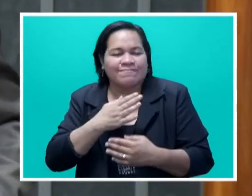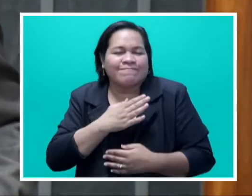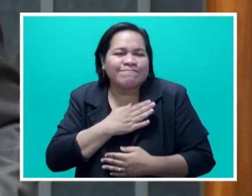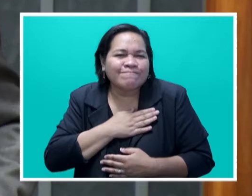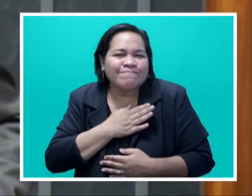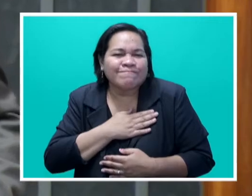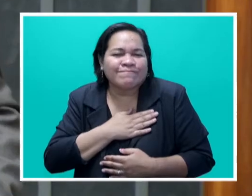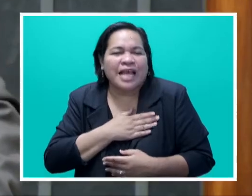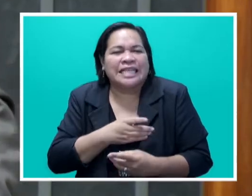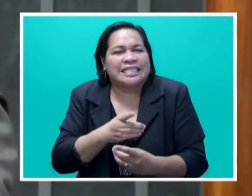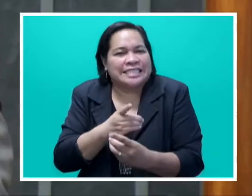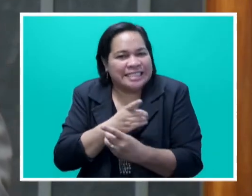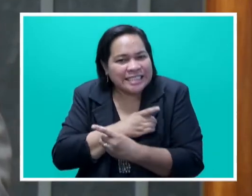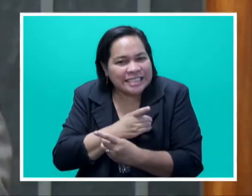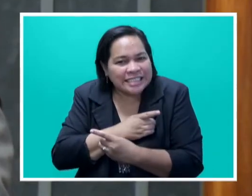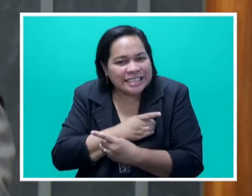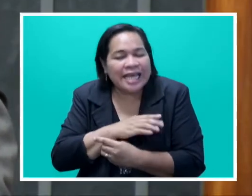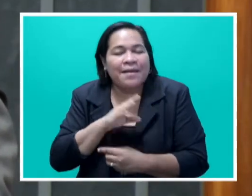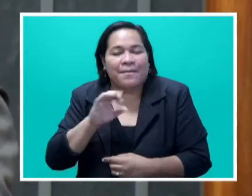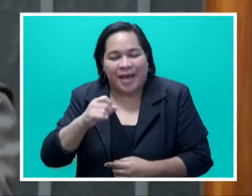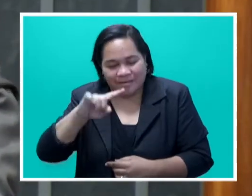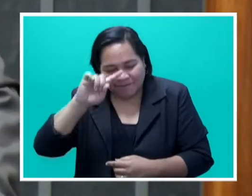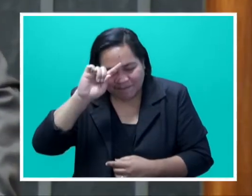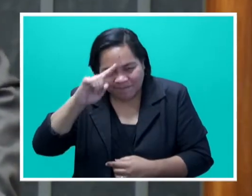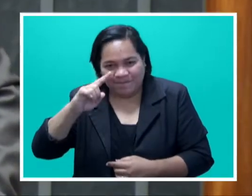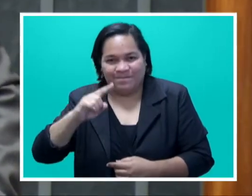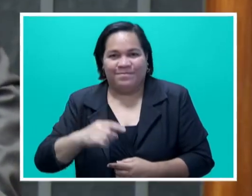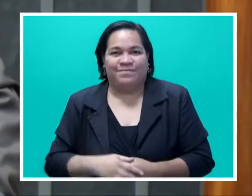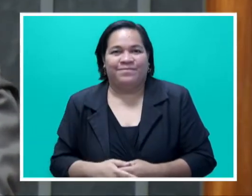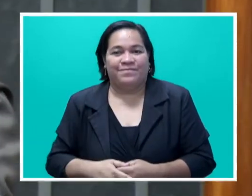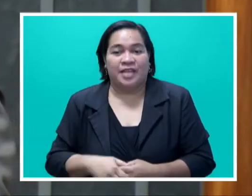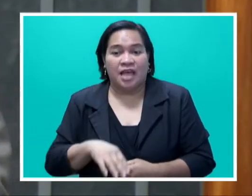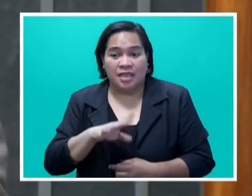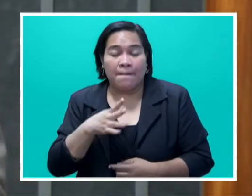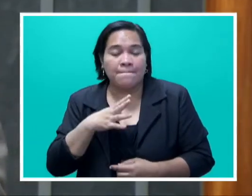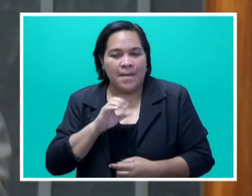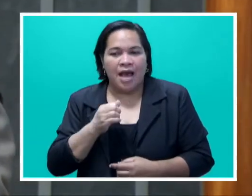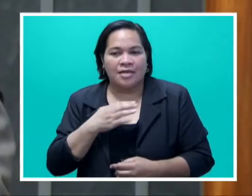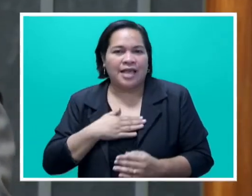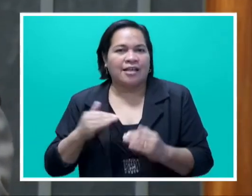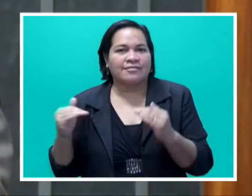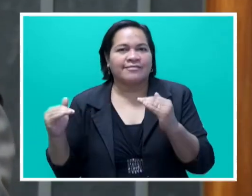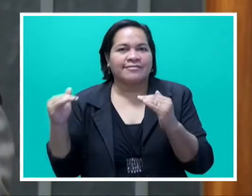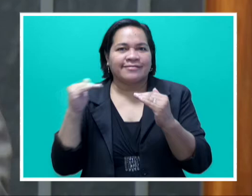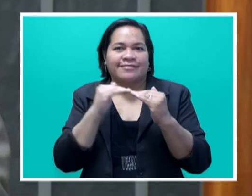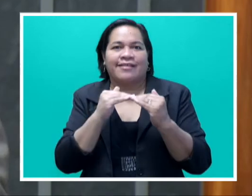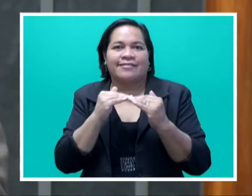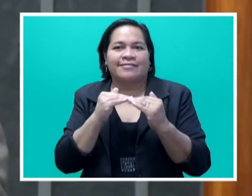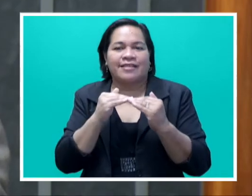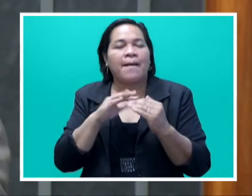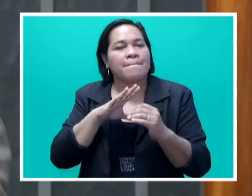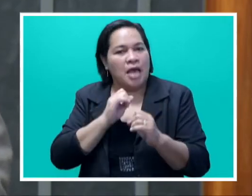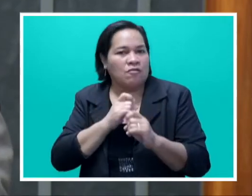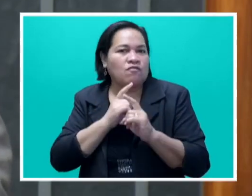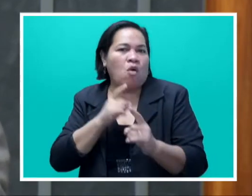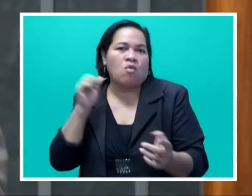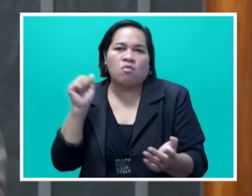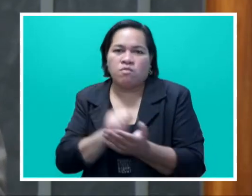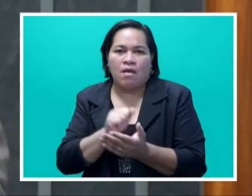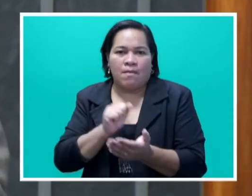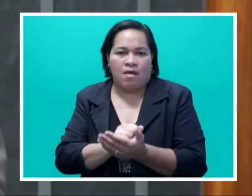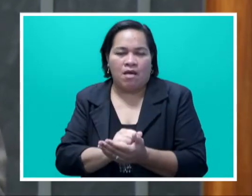with dignity and understanding, and they must stay high by adhering to principles of ethical